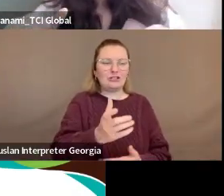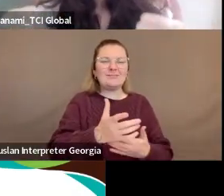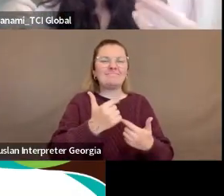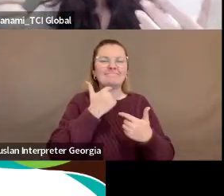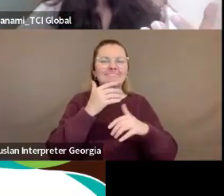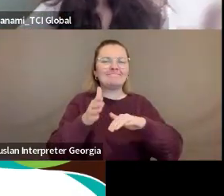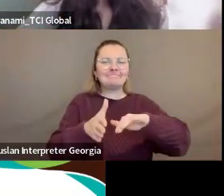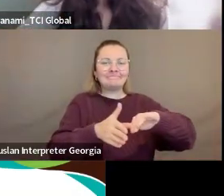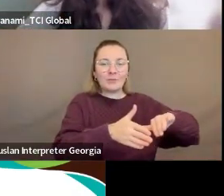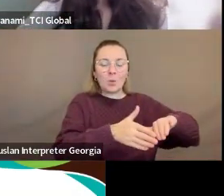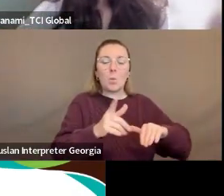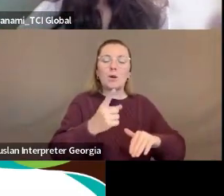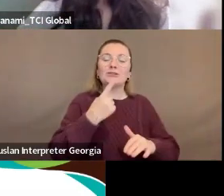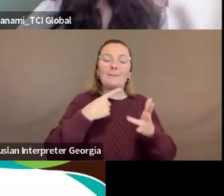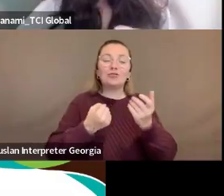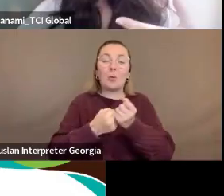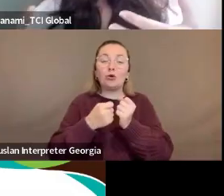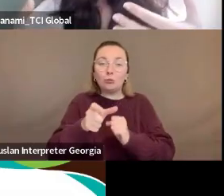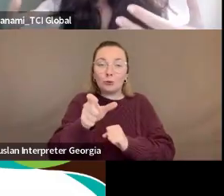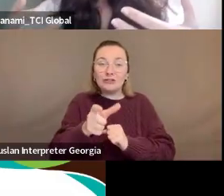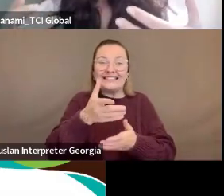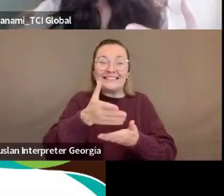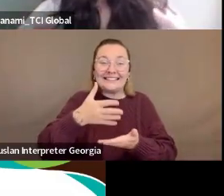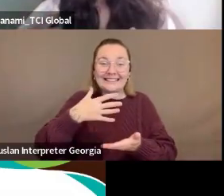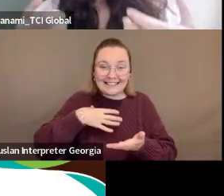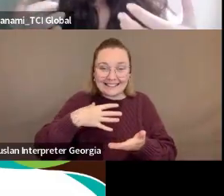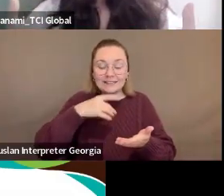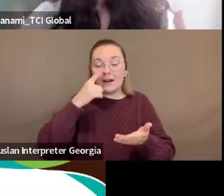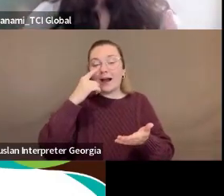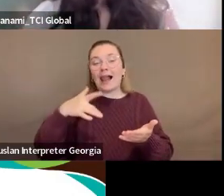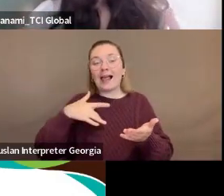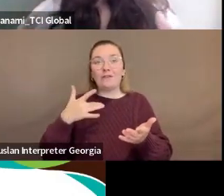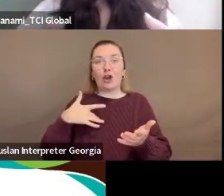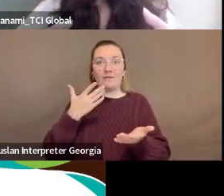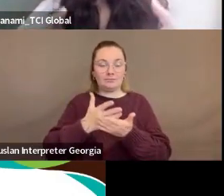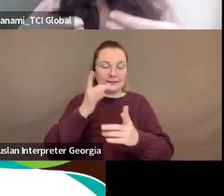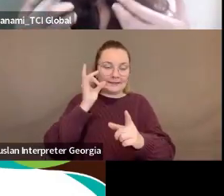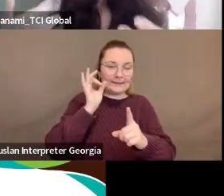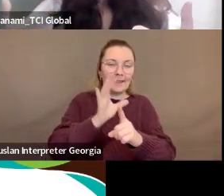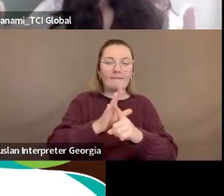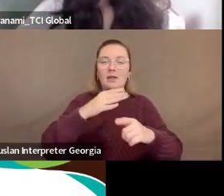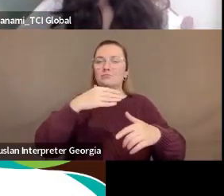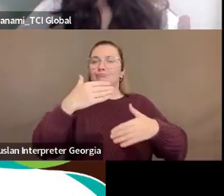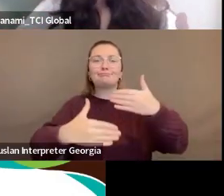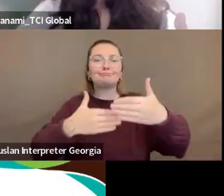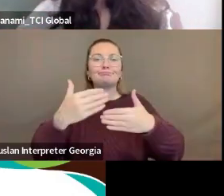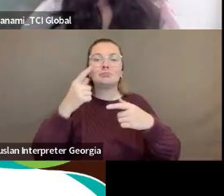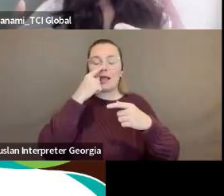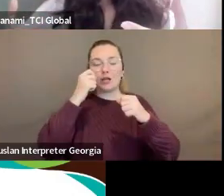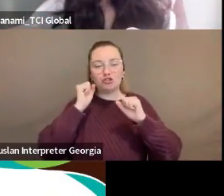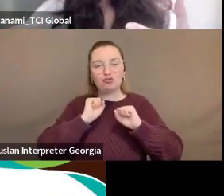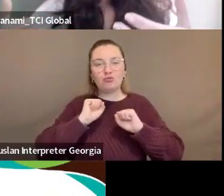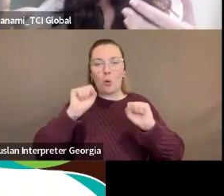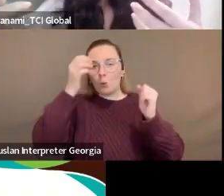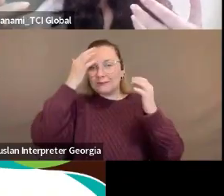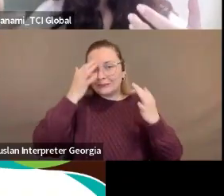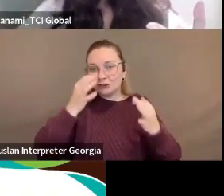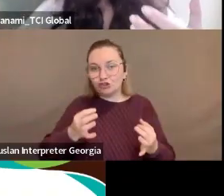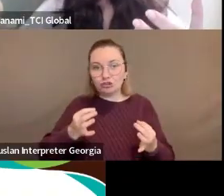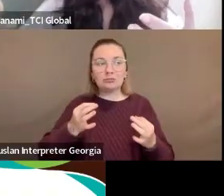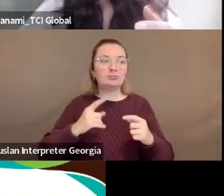support does this person need so that they can live a life with autonomy, that they can still make their own choices and live